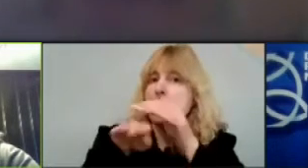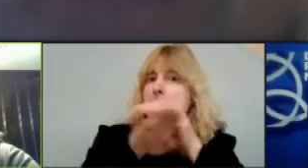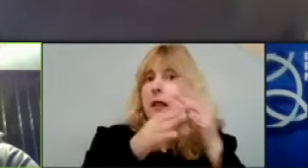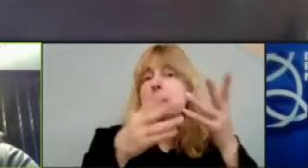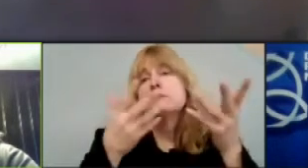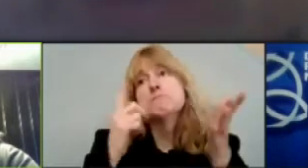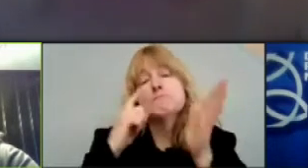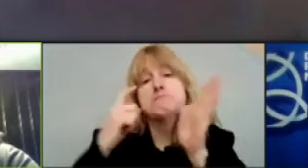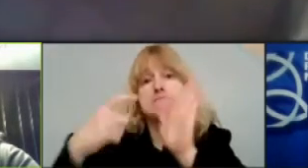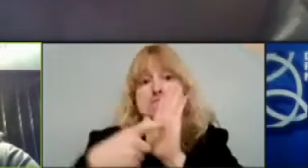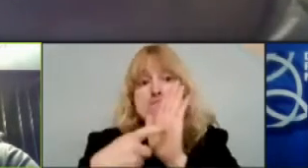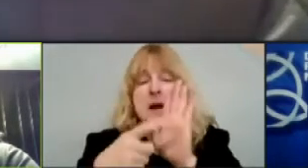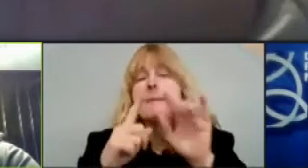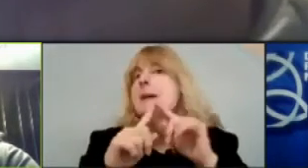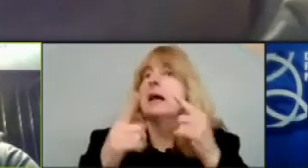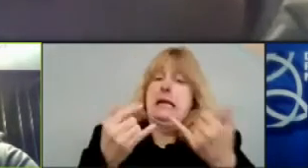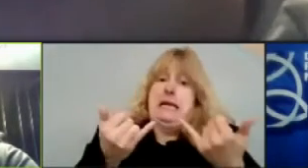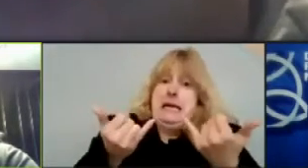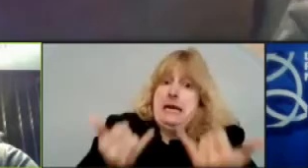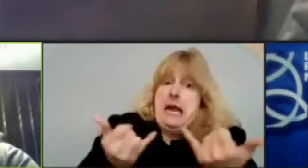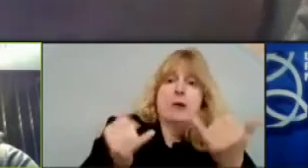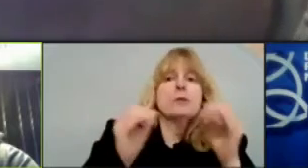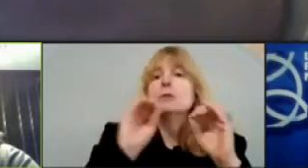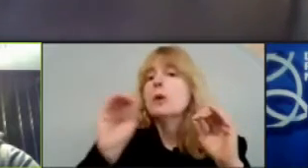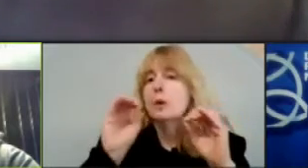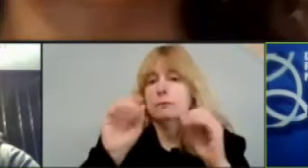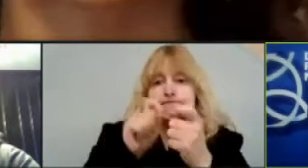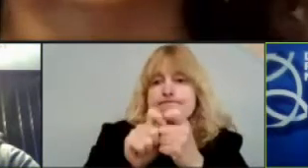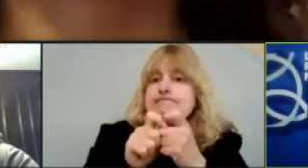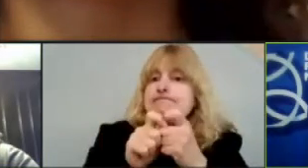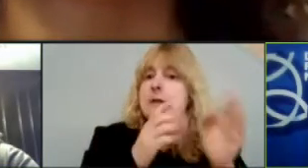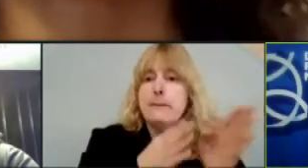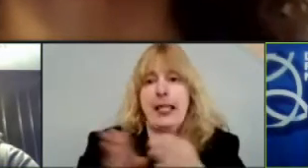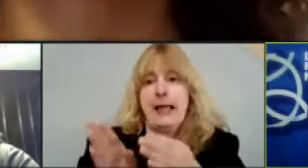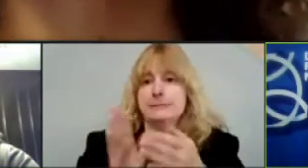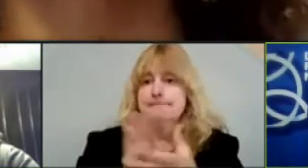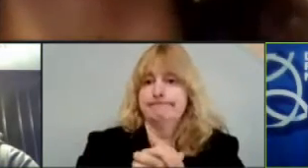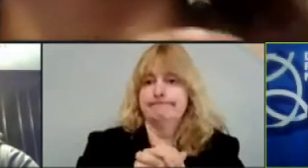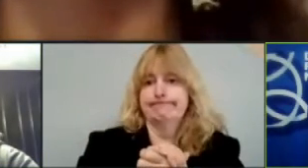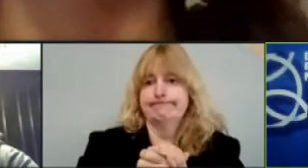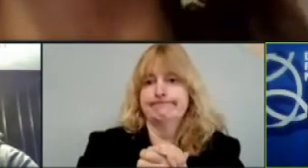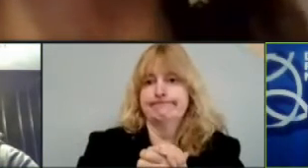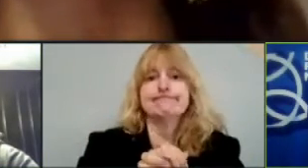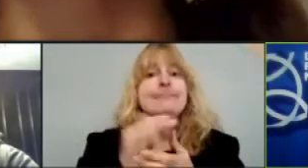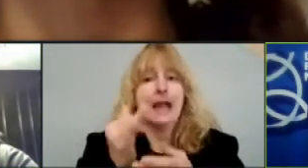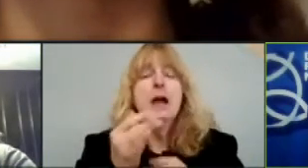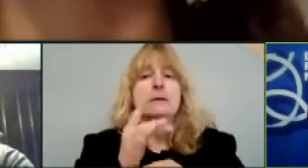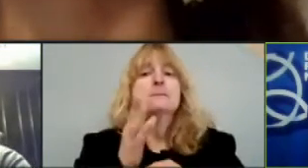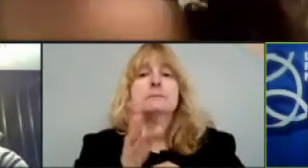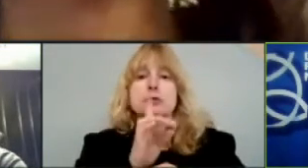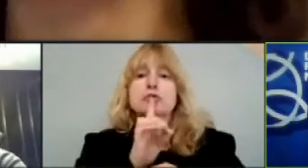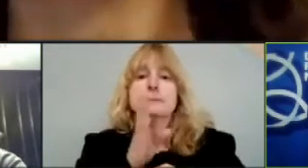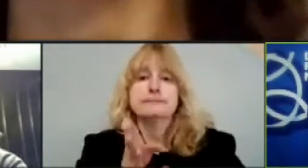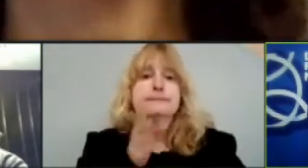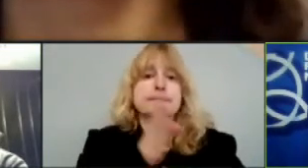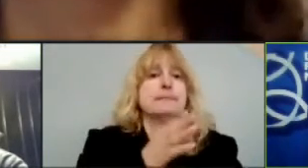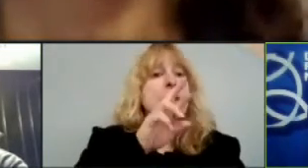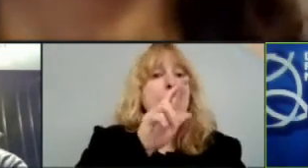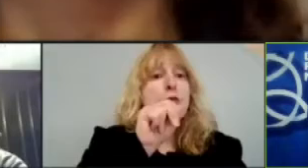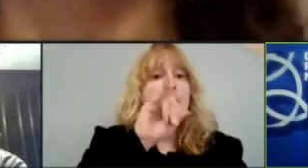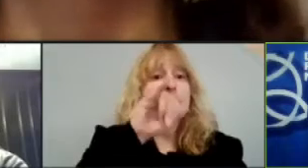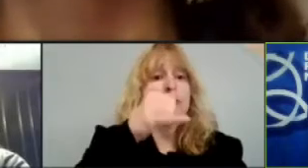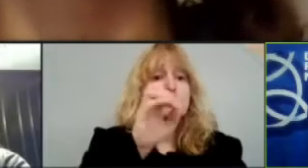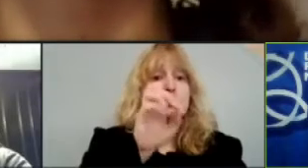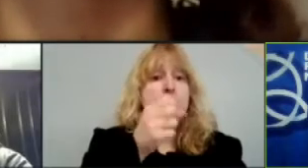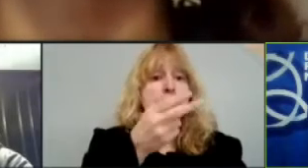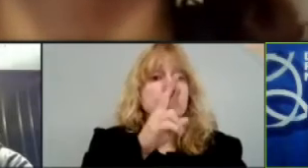recognizable, but at this point, there's no concrete plans to do that. Sure. And Rajeshri, but I do want to let the viewers know that